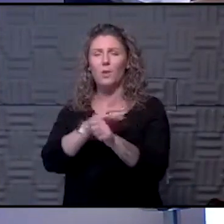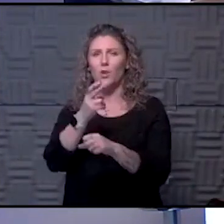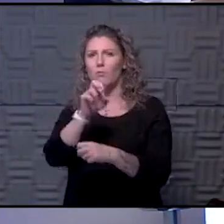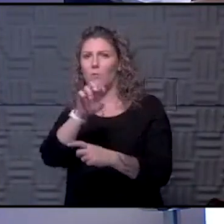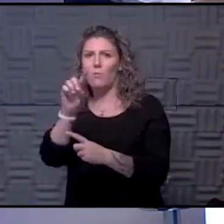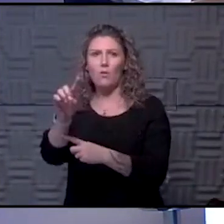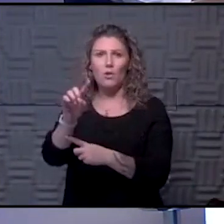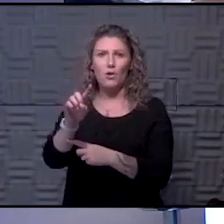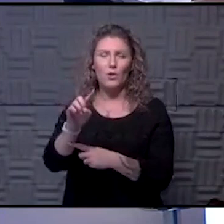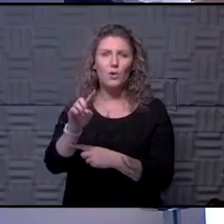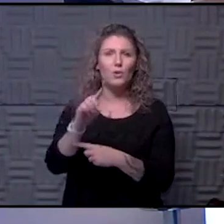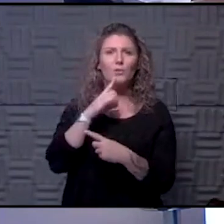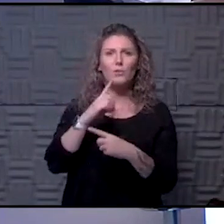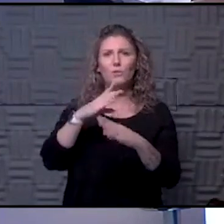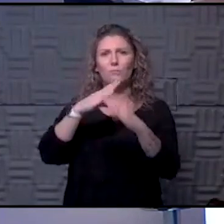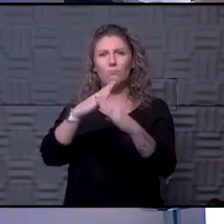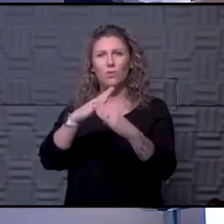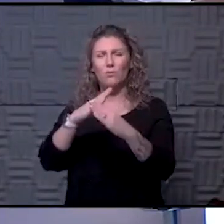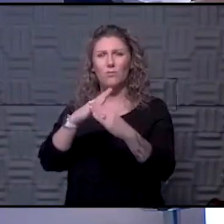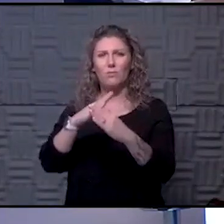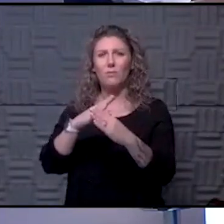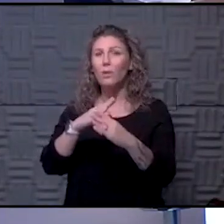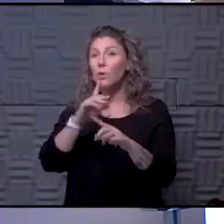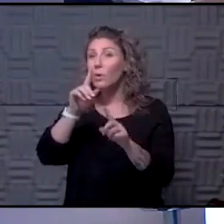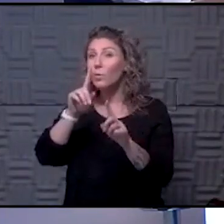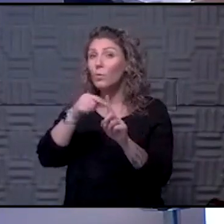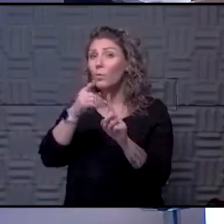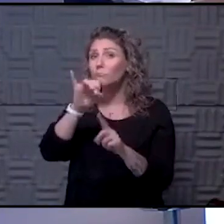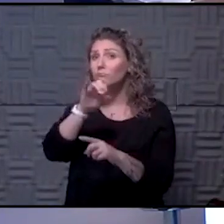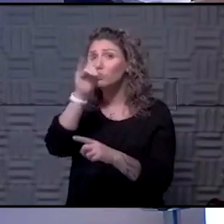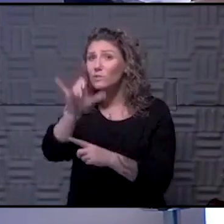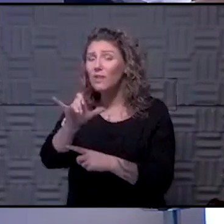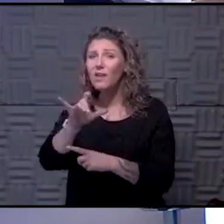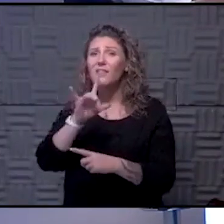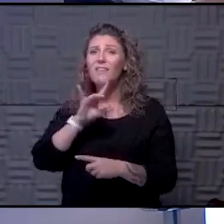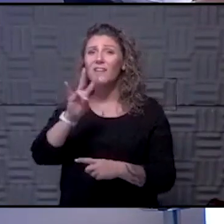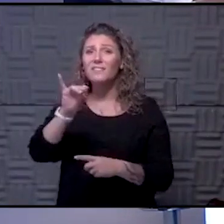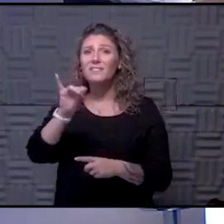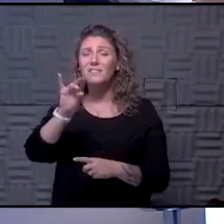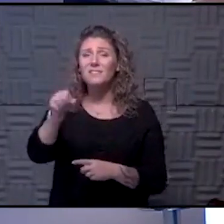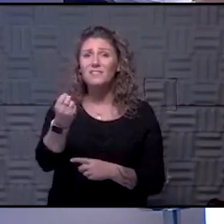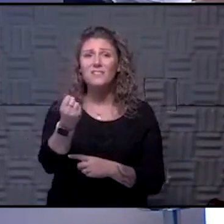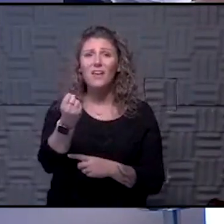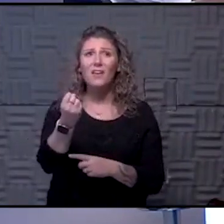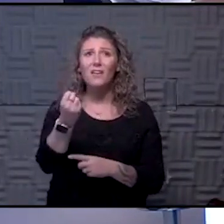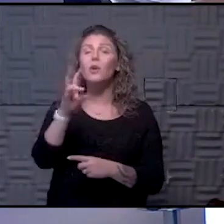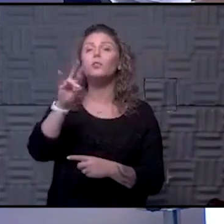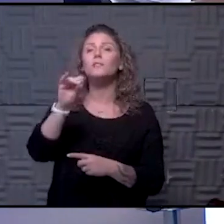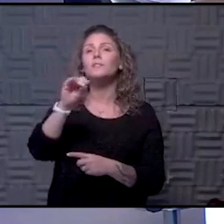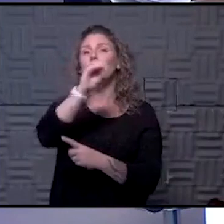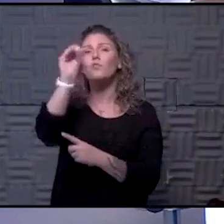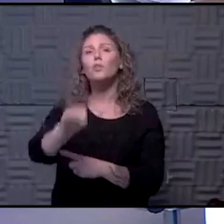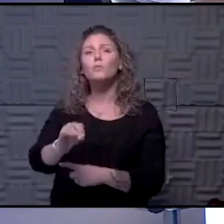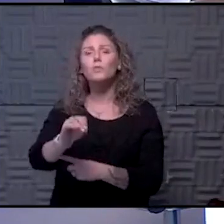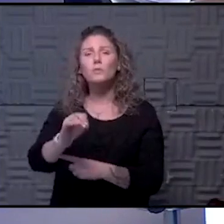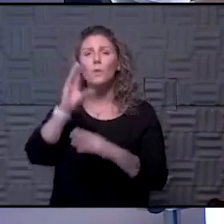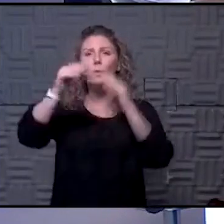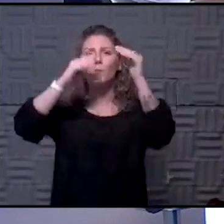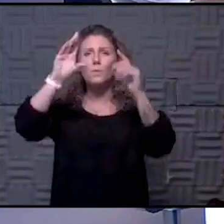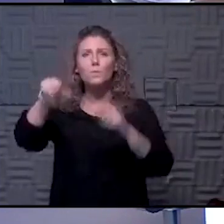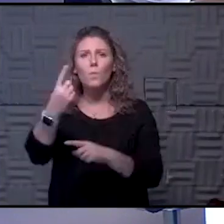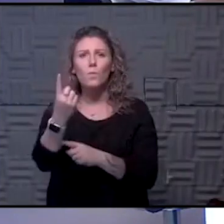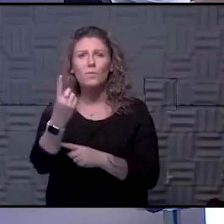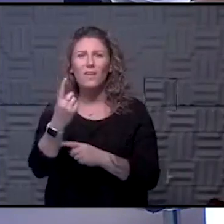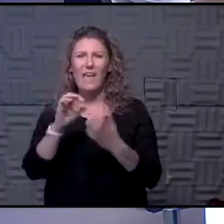of vaccination by July. Does that 70% refer to adults only? Otherwise, how do we reach 70% without vaccinating